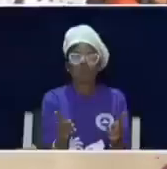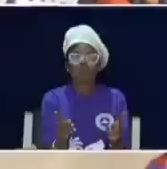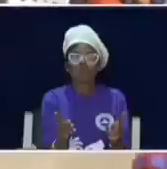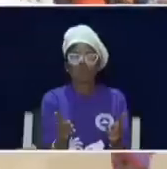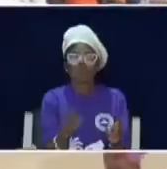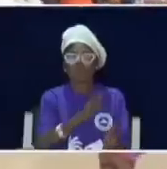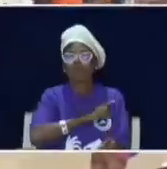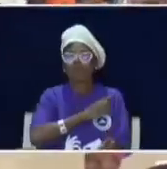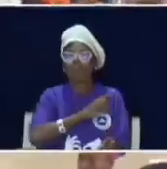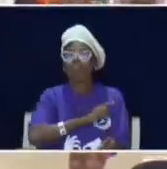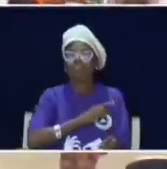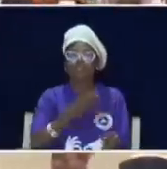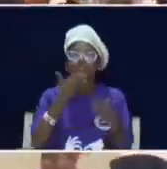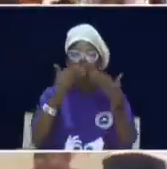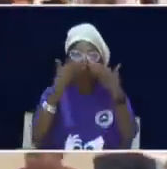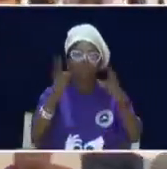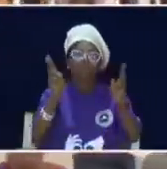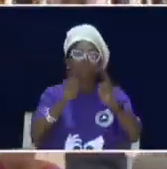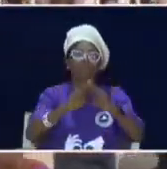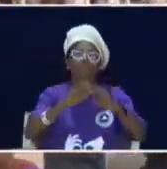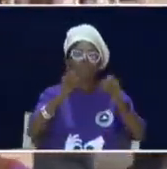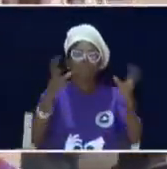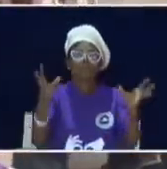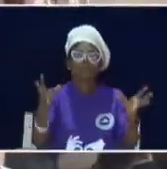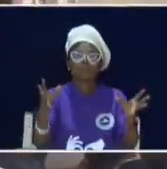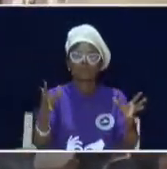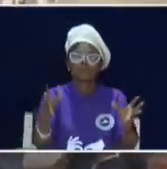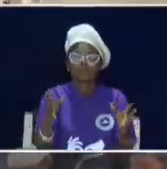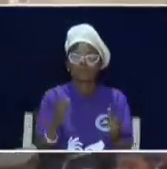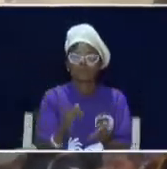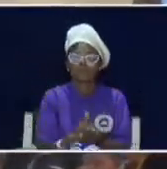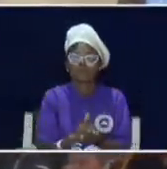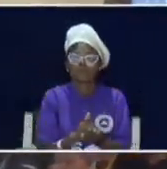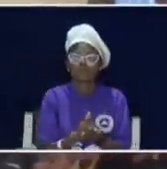Ushers, thank you very much. Please